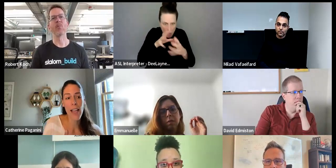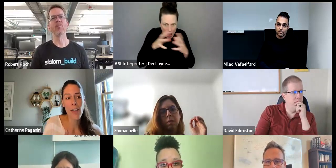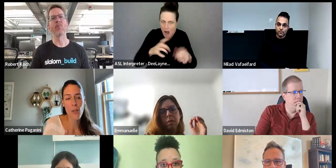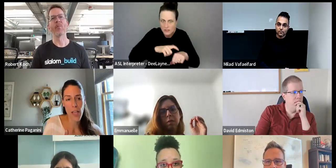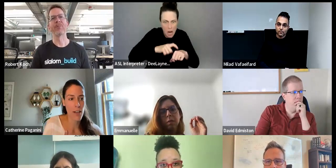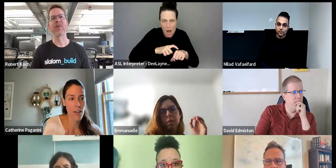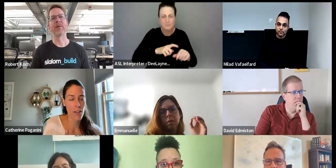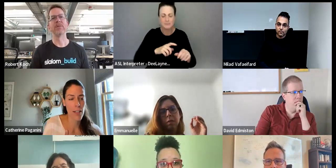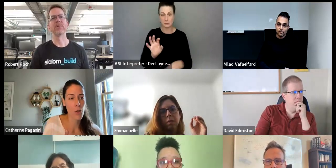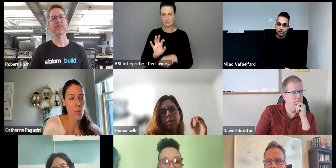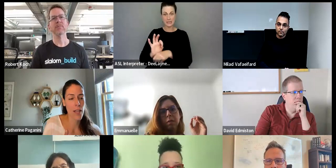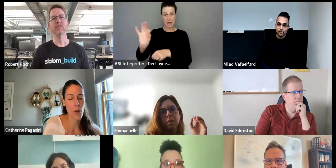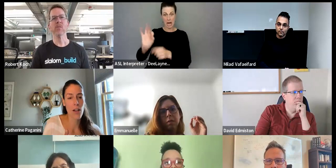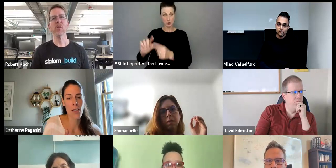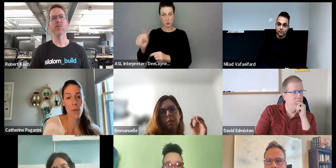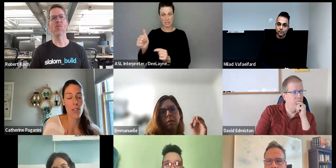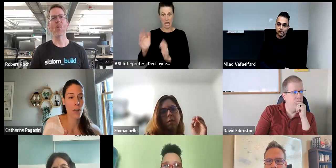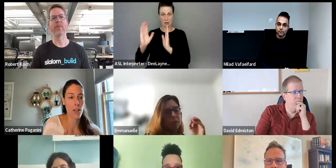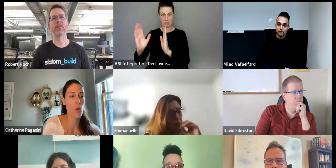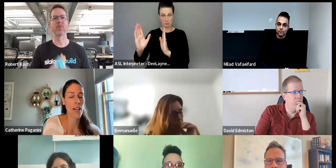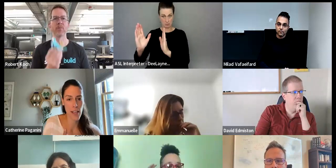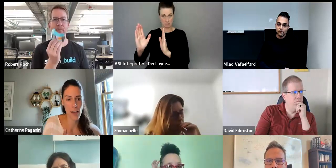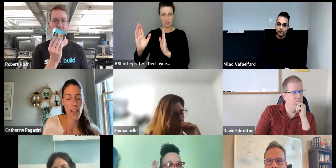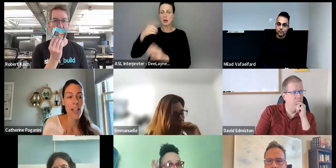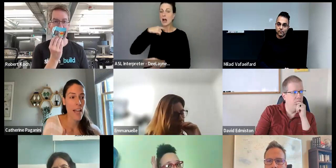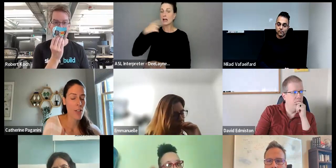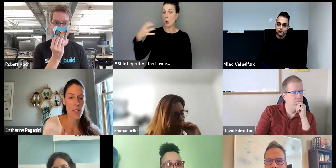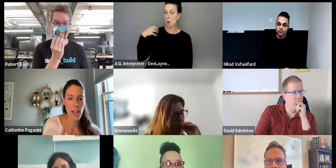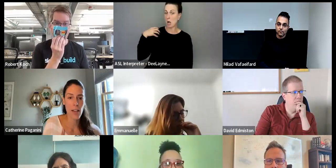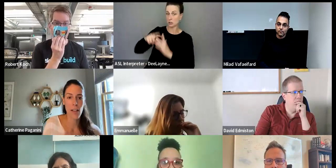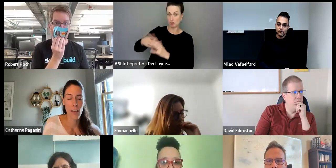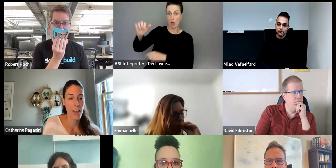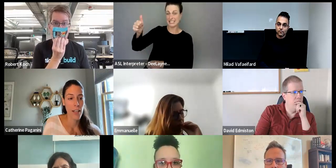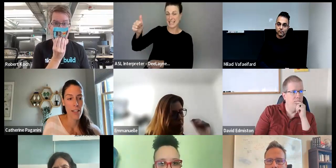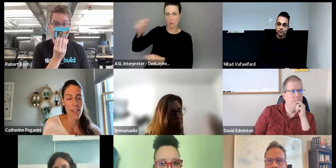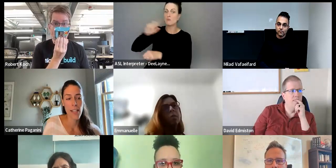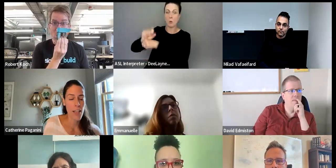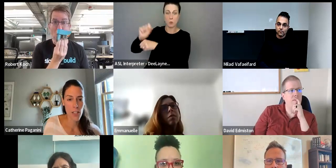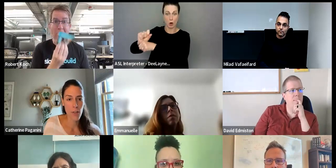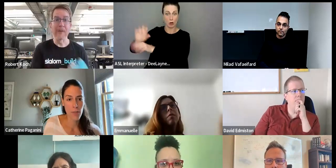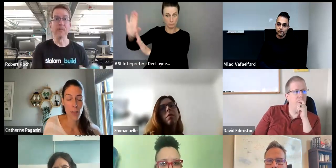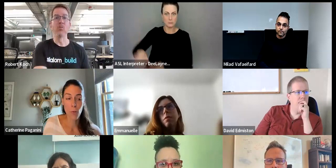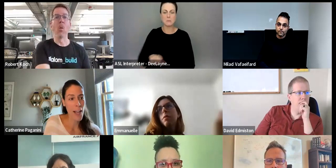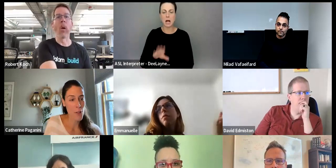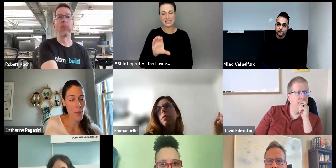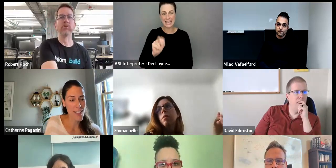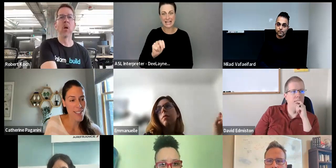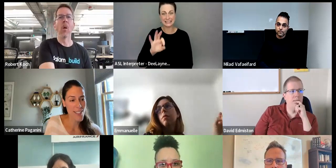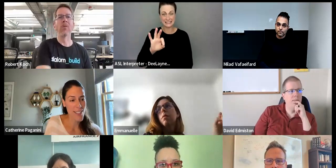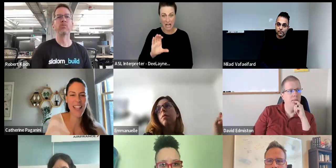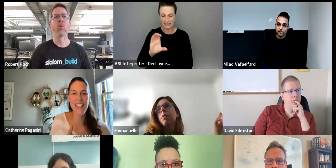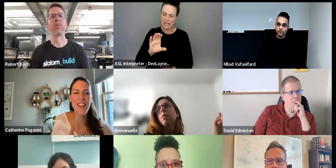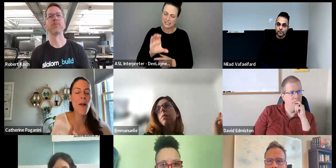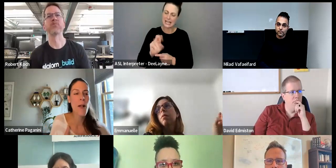from 9 to 10, I told my boss I will start to work at 10. 9 to 10, it's CNCF stuff. And right now it's only